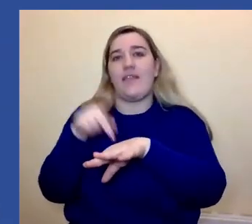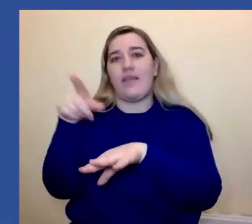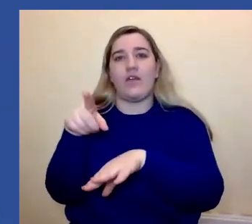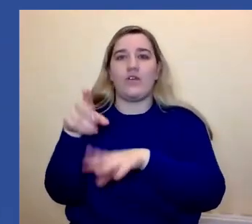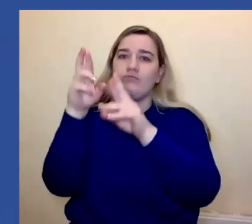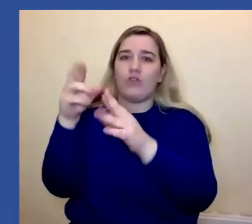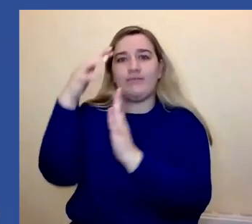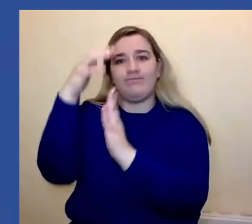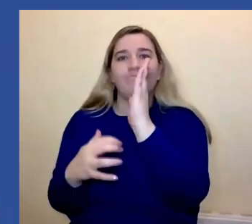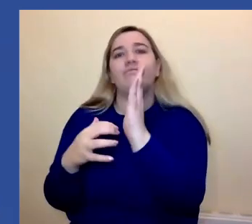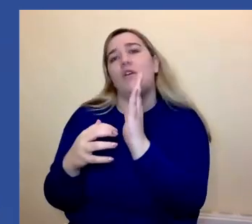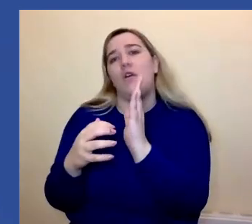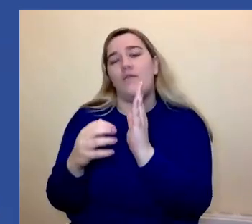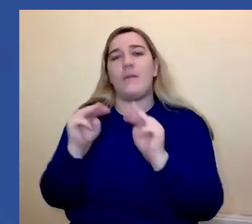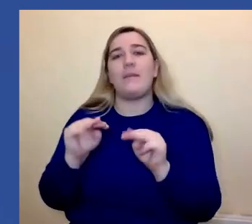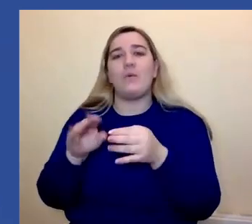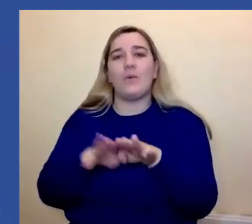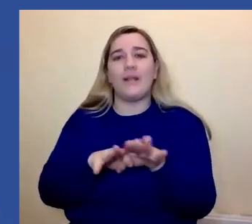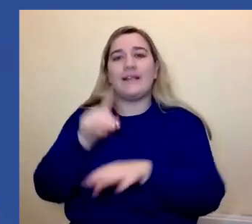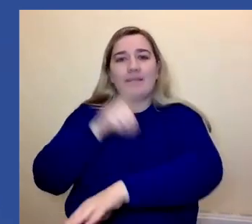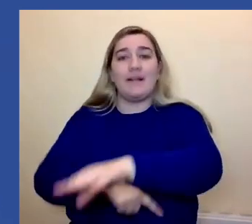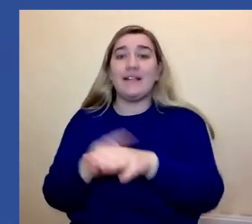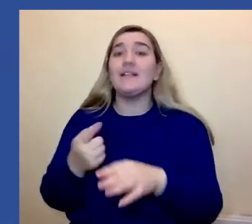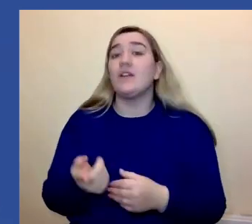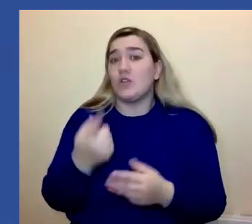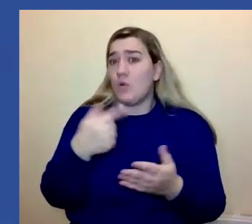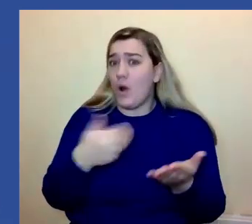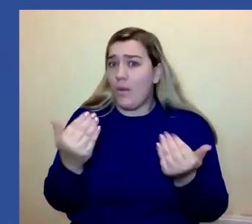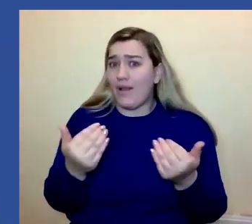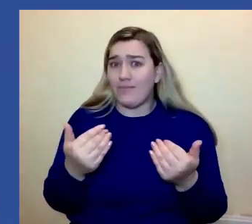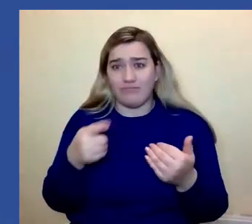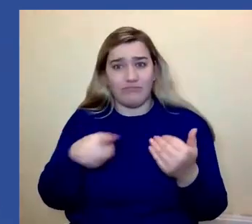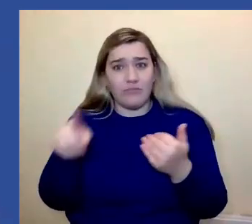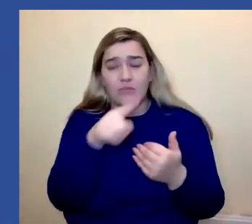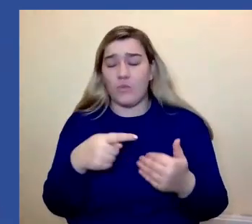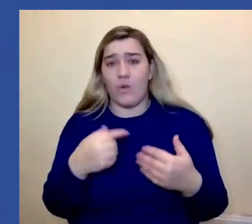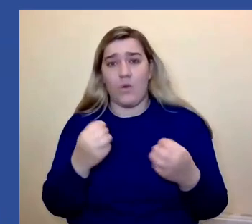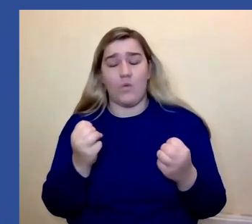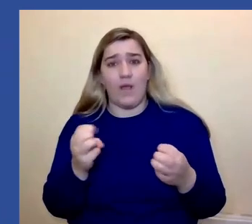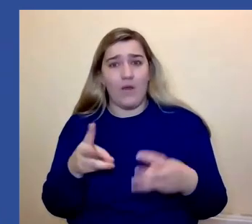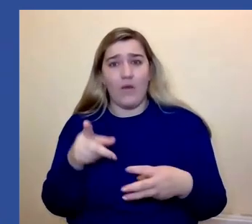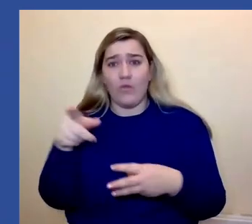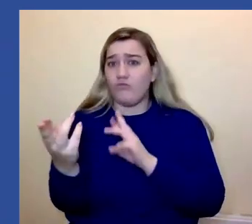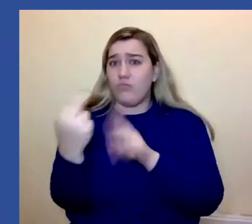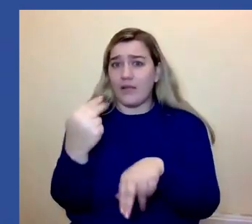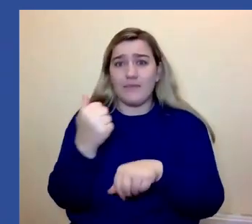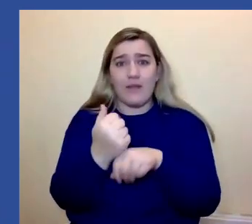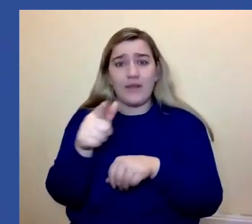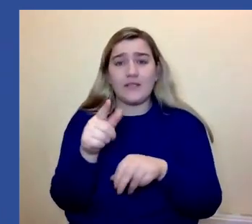we're absolutely delighted to welcome you all here today. We were blown away by the response to this webinar.